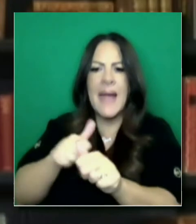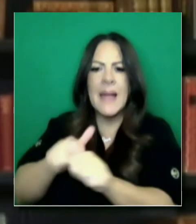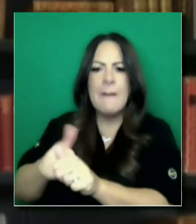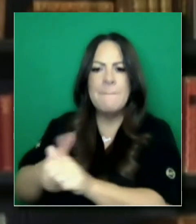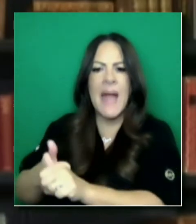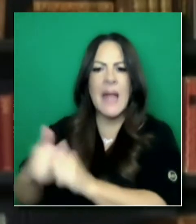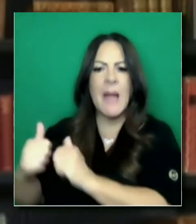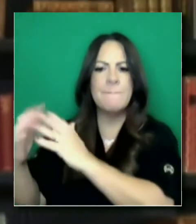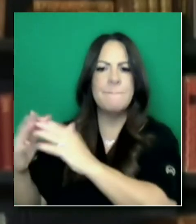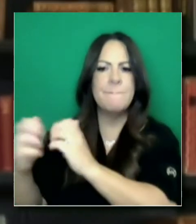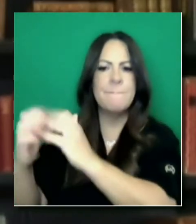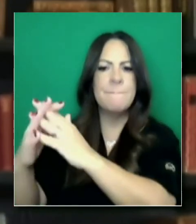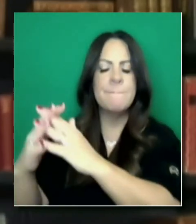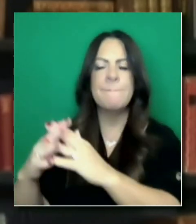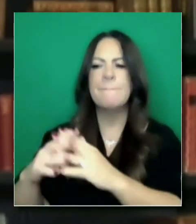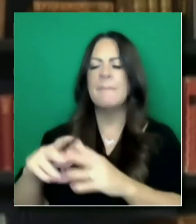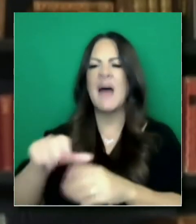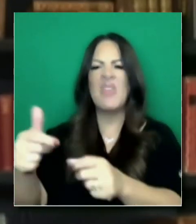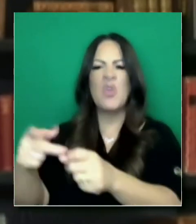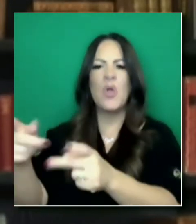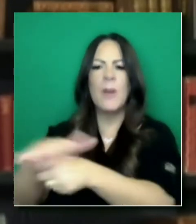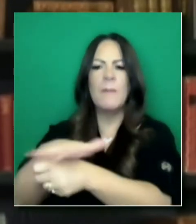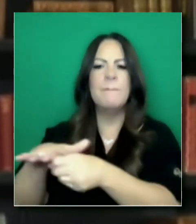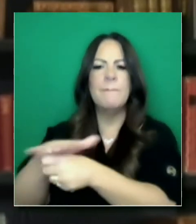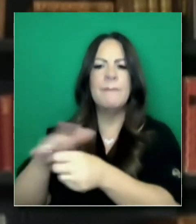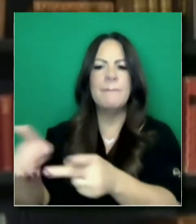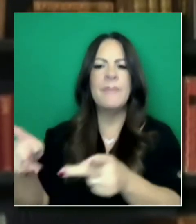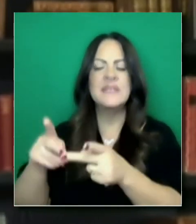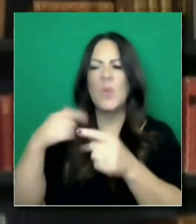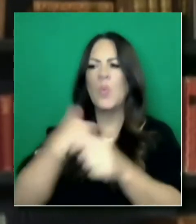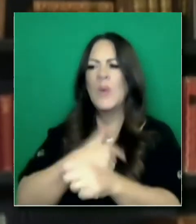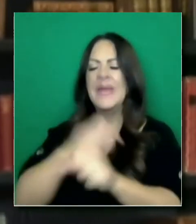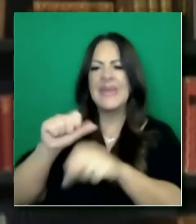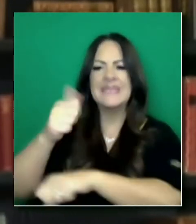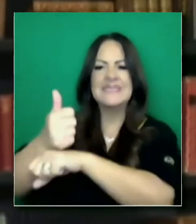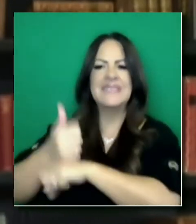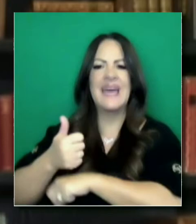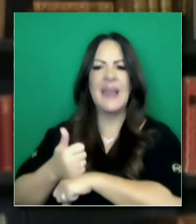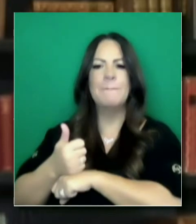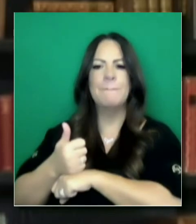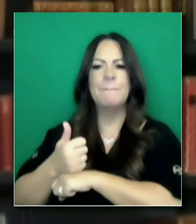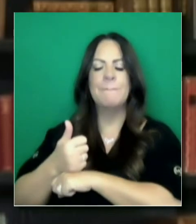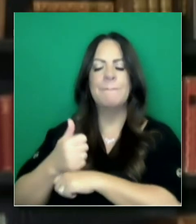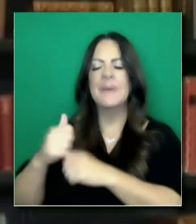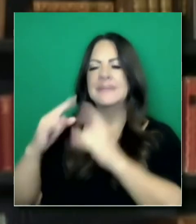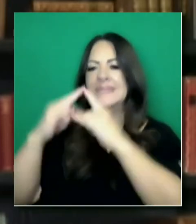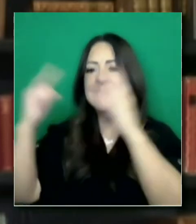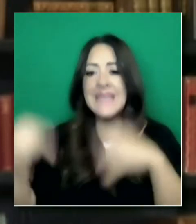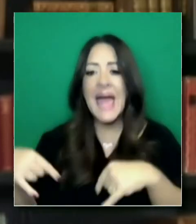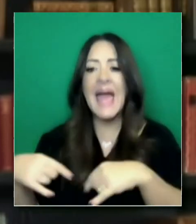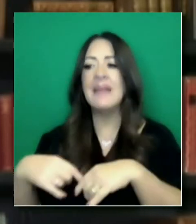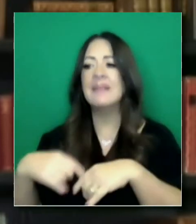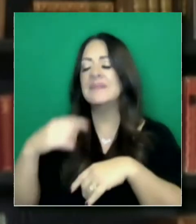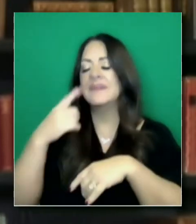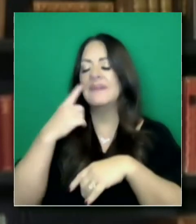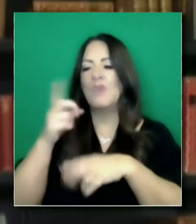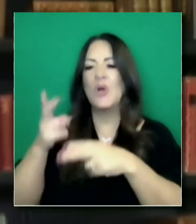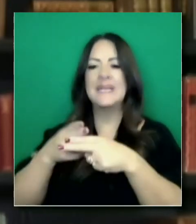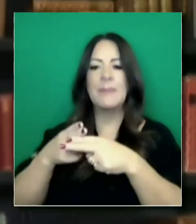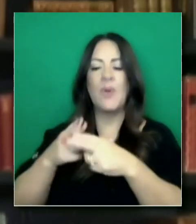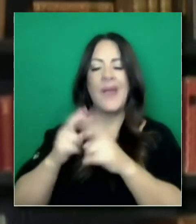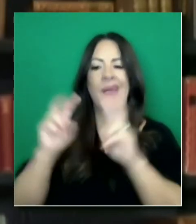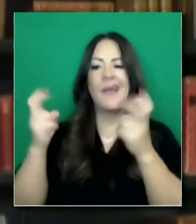getting thousands and thousands of additional hospital beds on the same footprint by getting tents and providing opportunities